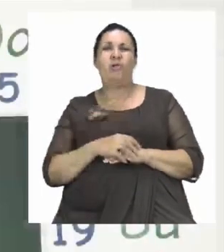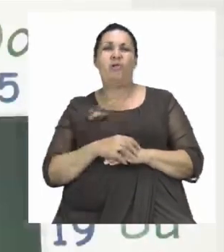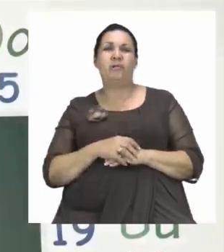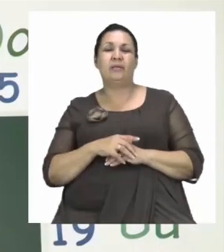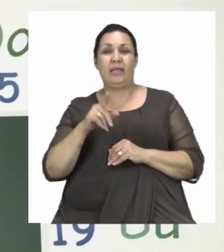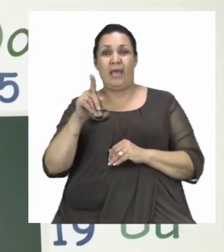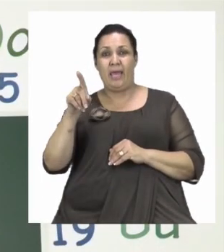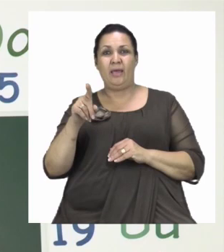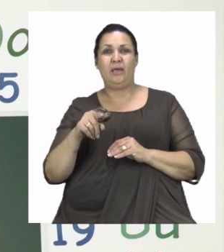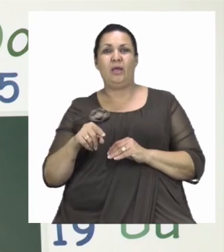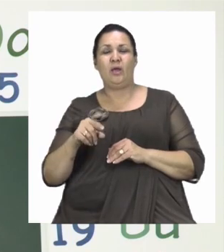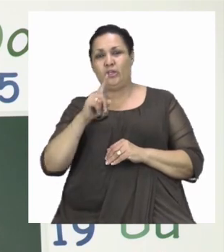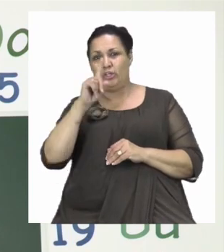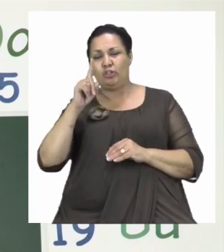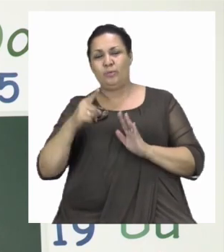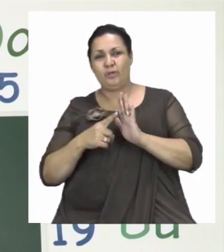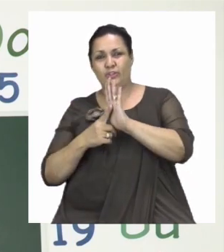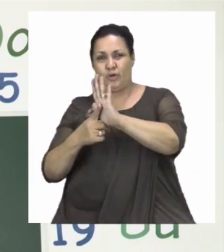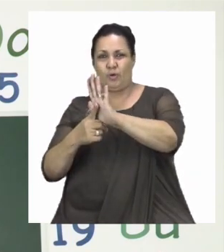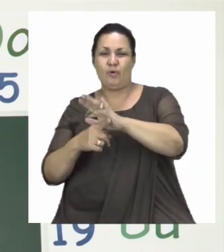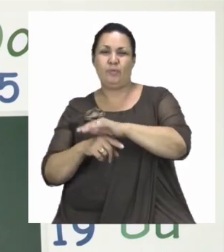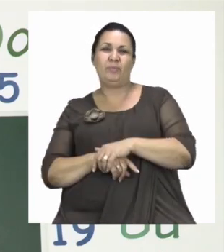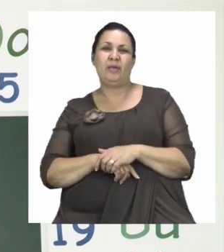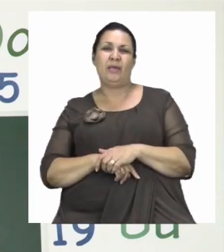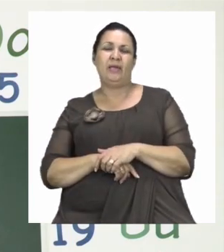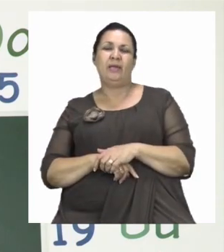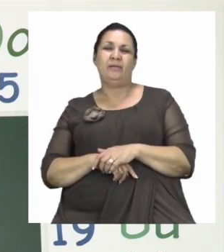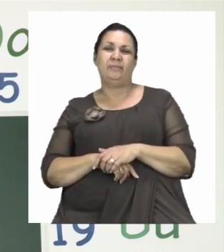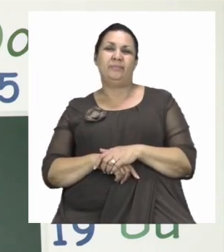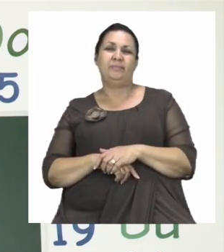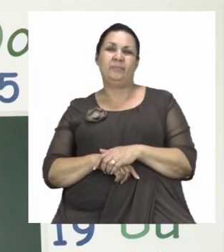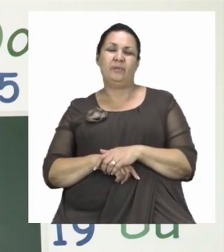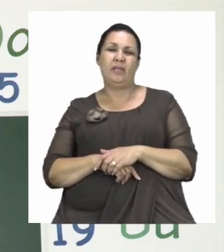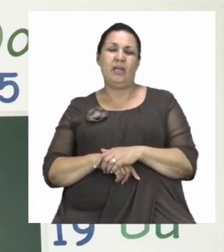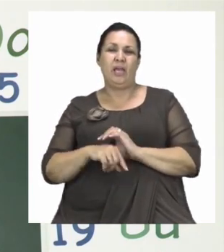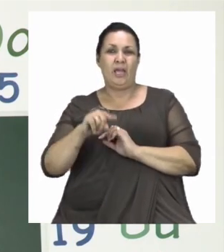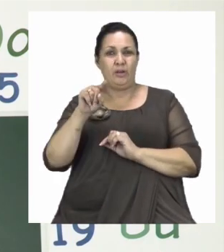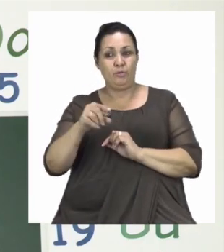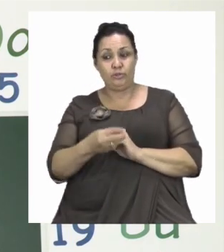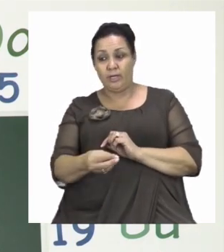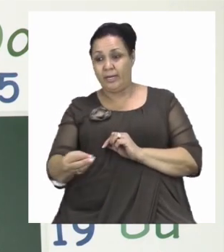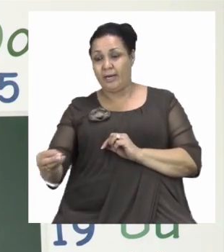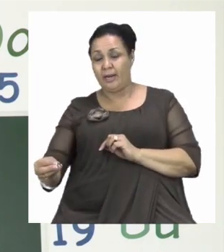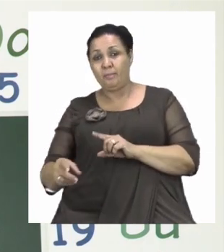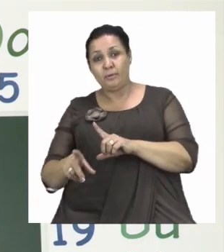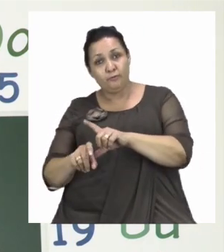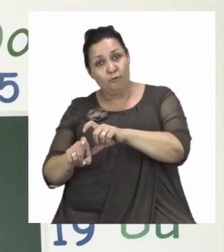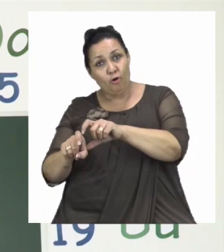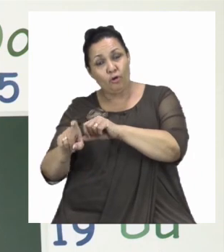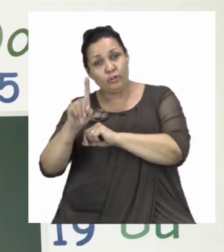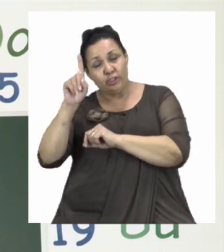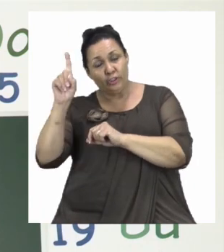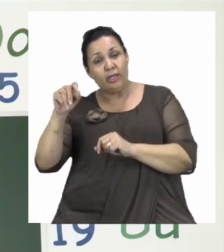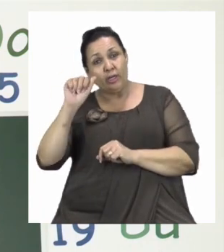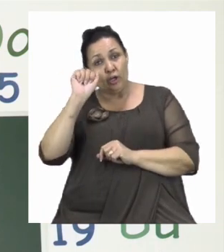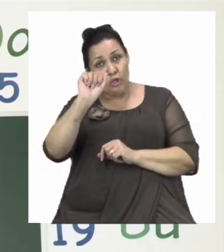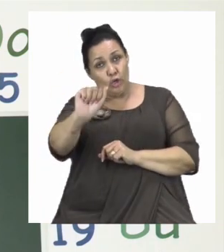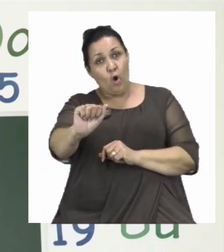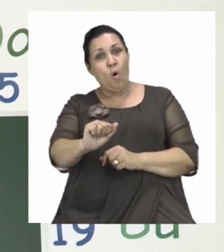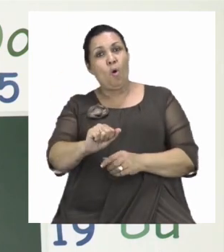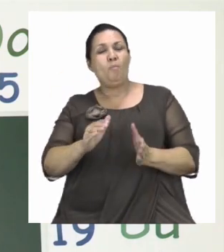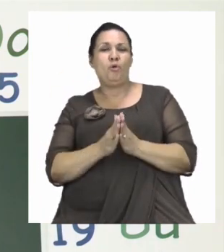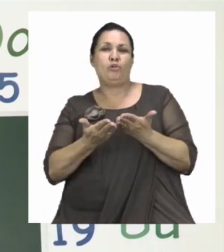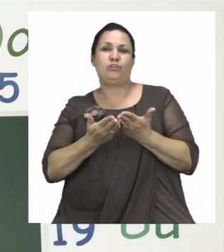on the board and you are going to do yours in your booklet. So let us start. The first